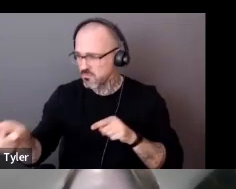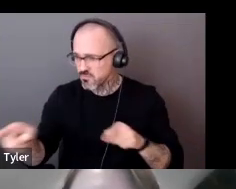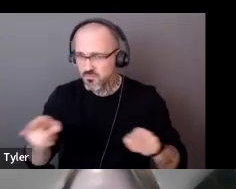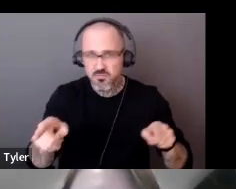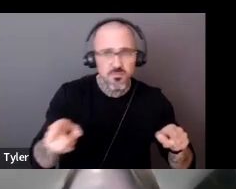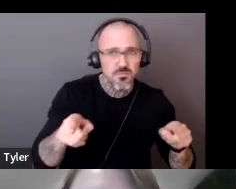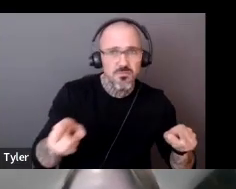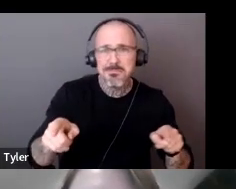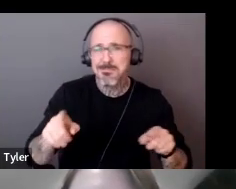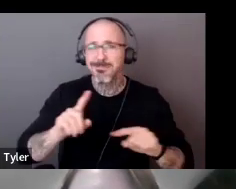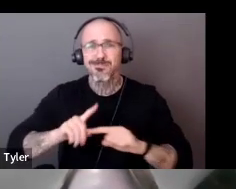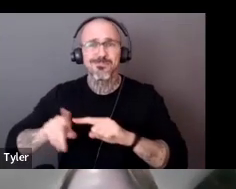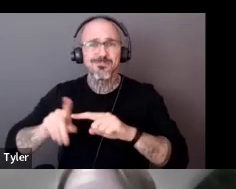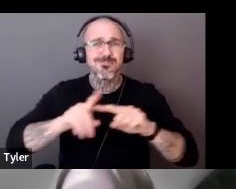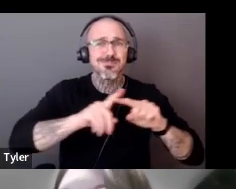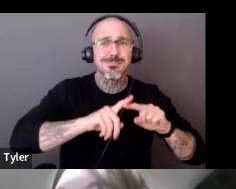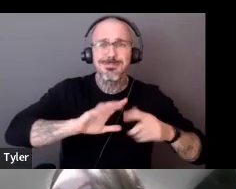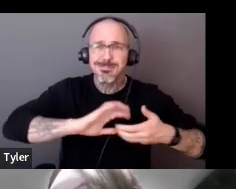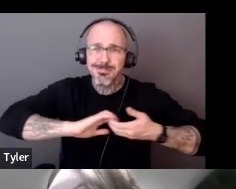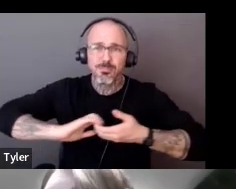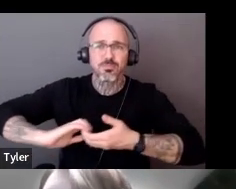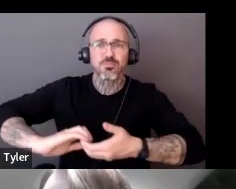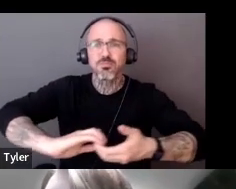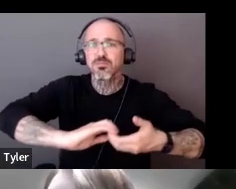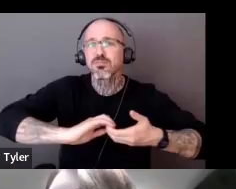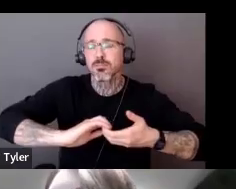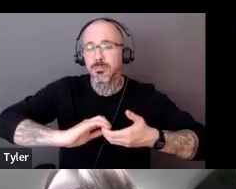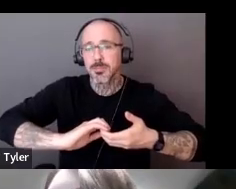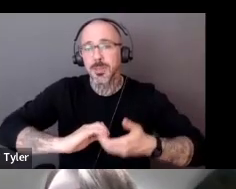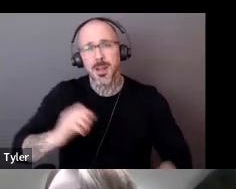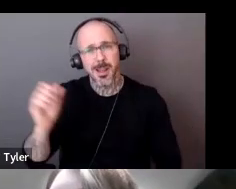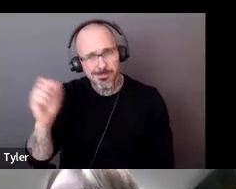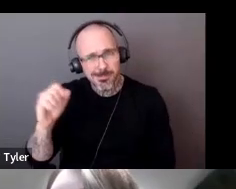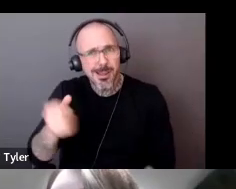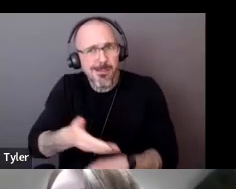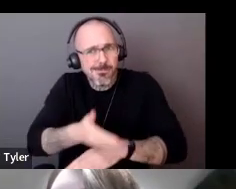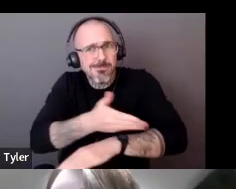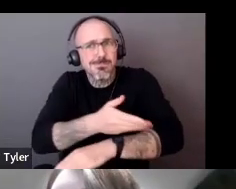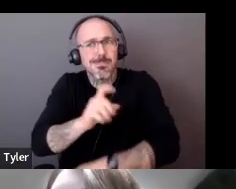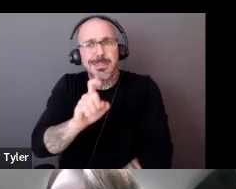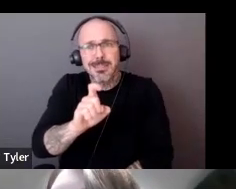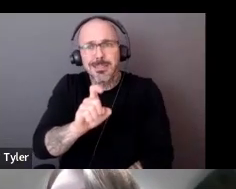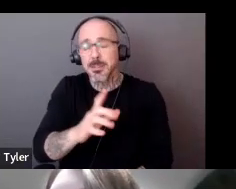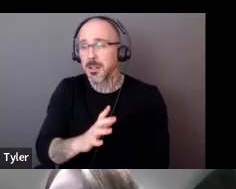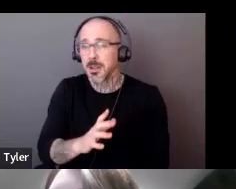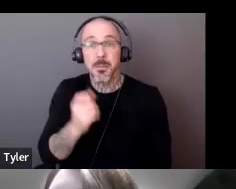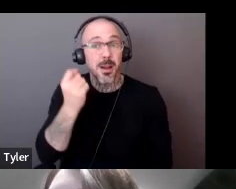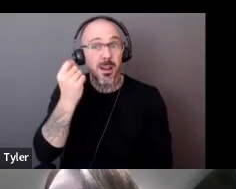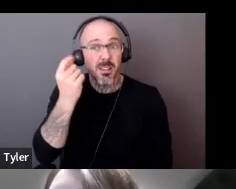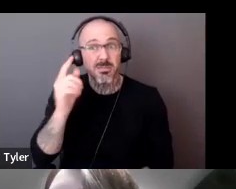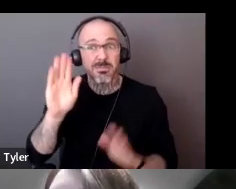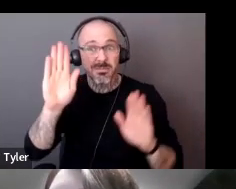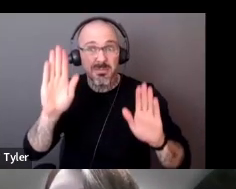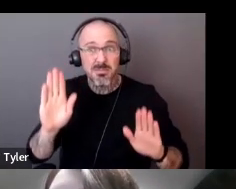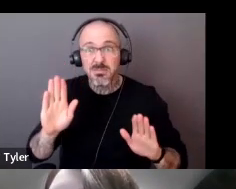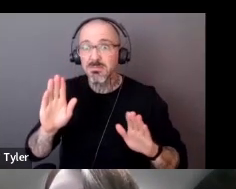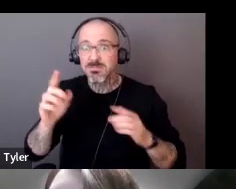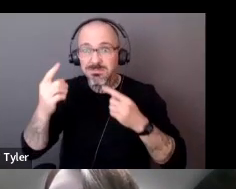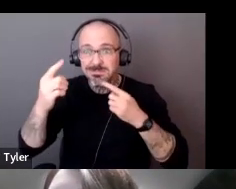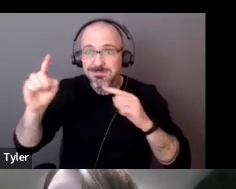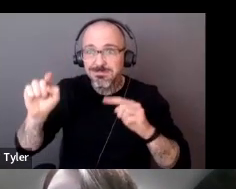and there's lots of work to do, but there's a lot of people doing a lot of great work.